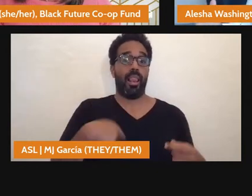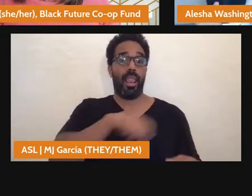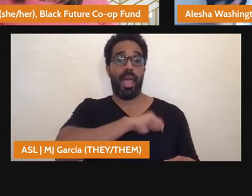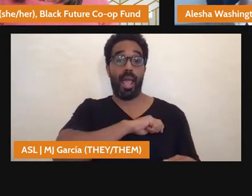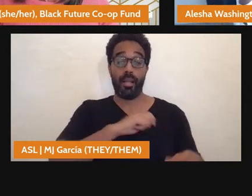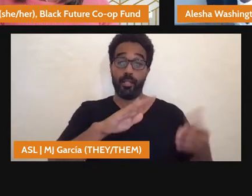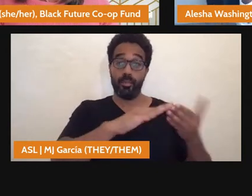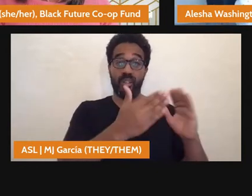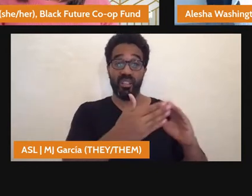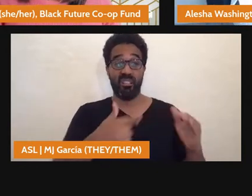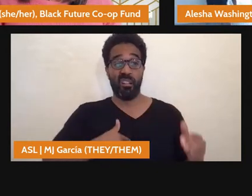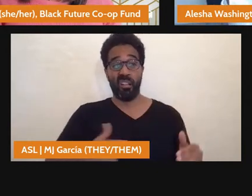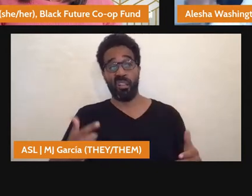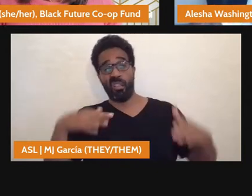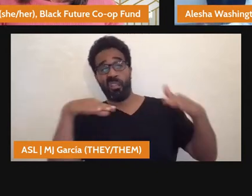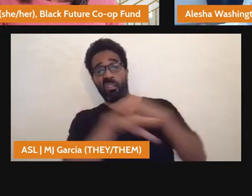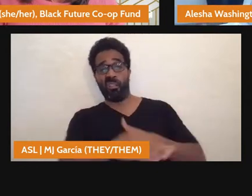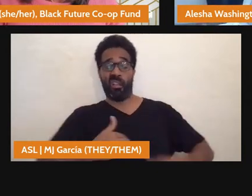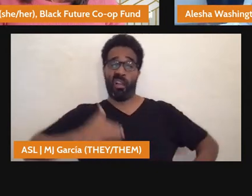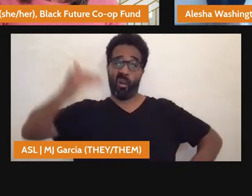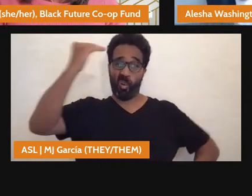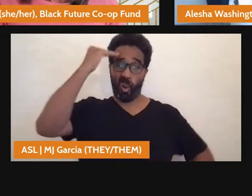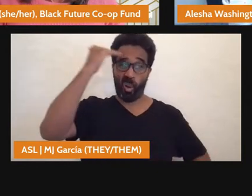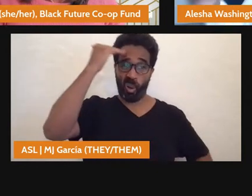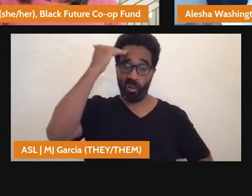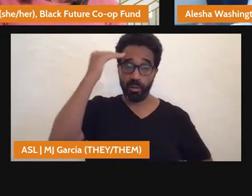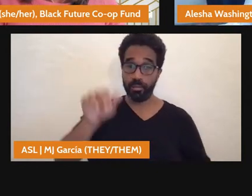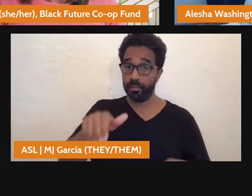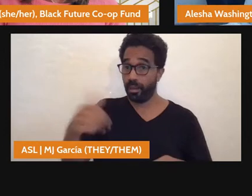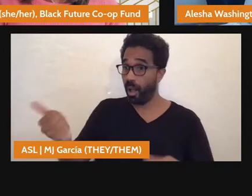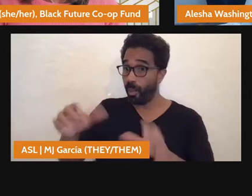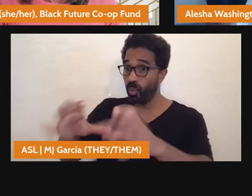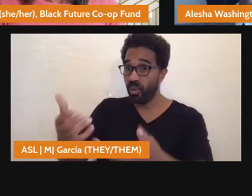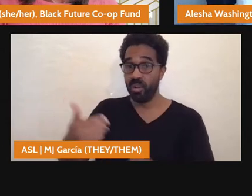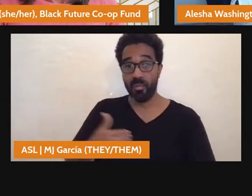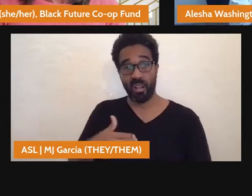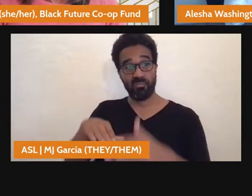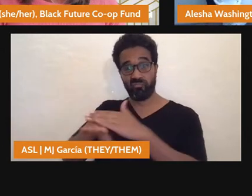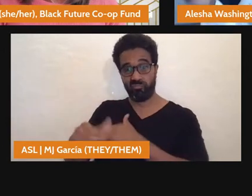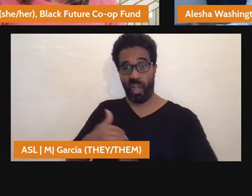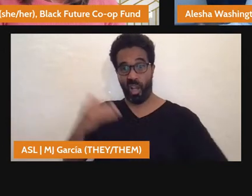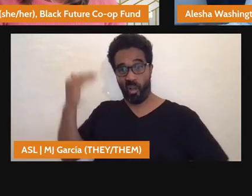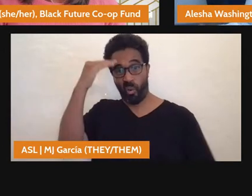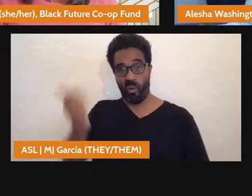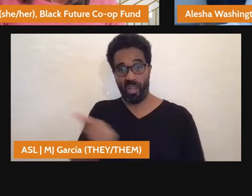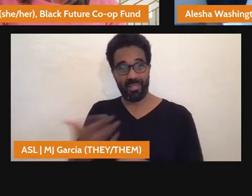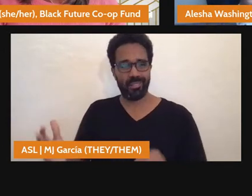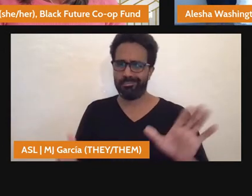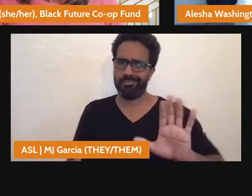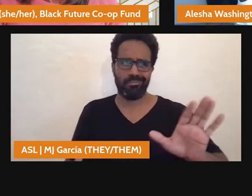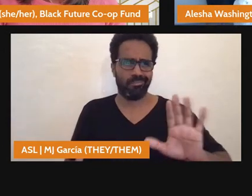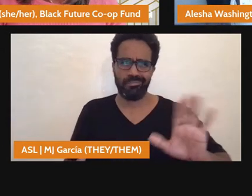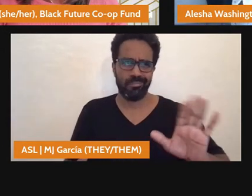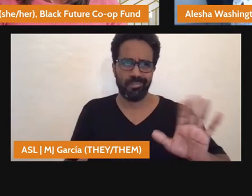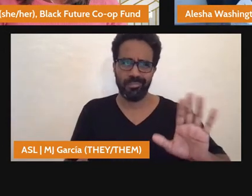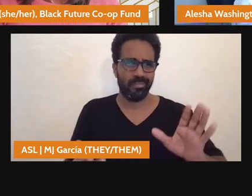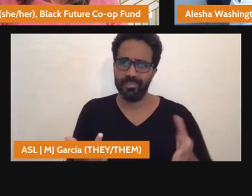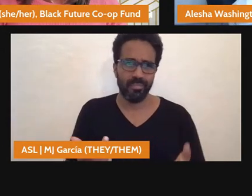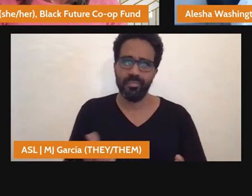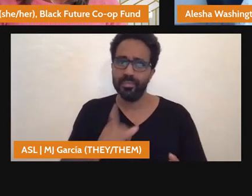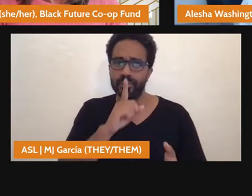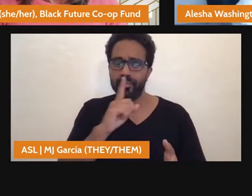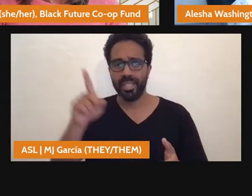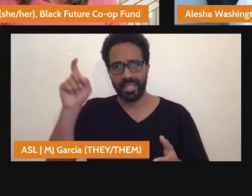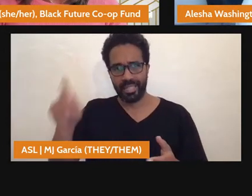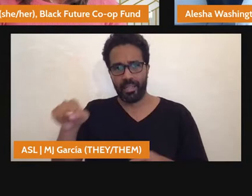know everything, because right. There are cultural nuances, there are ways that you show up, there's a history there, right, that, like, I need